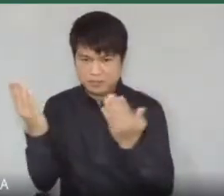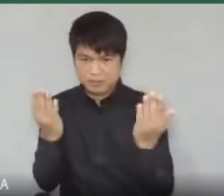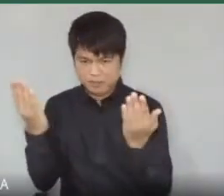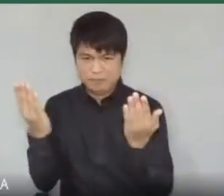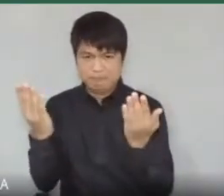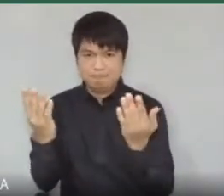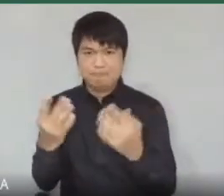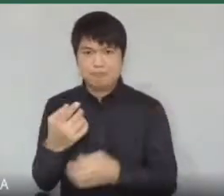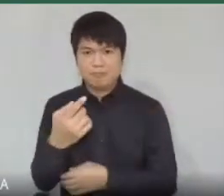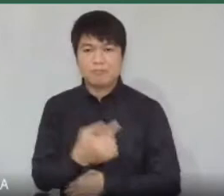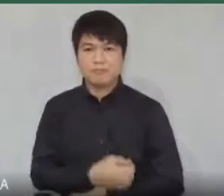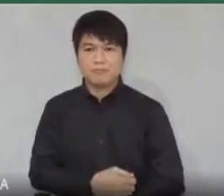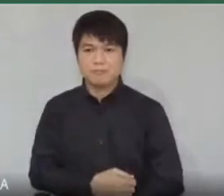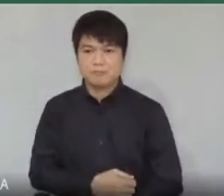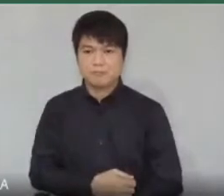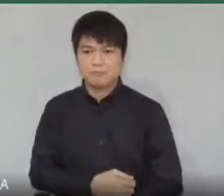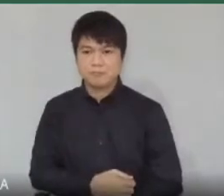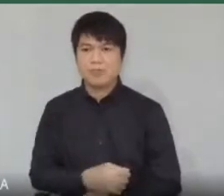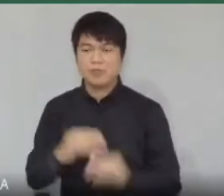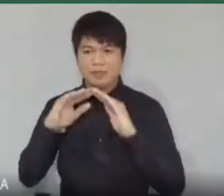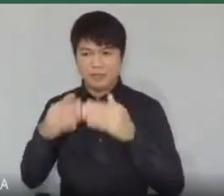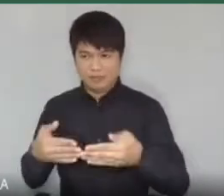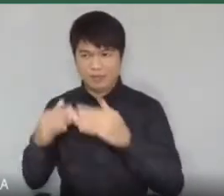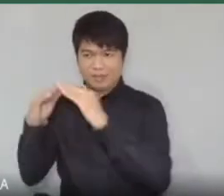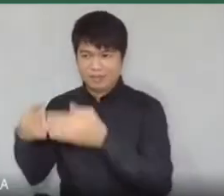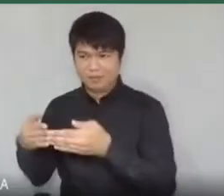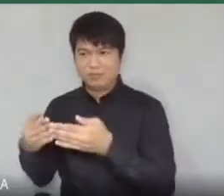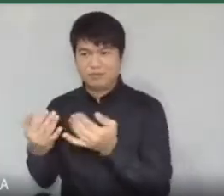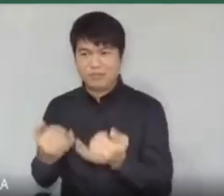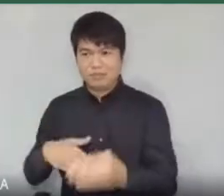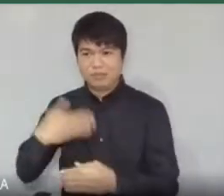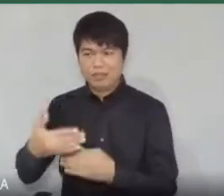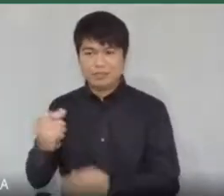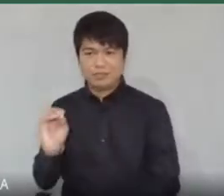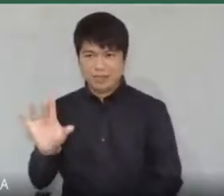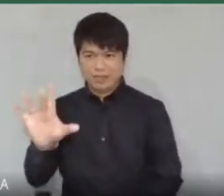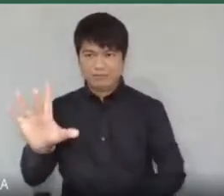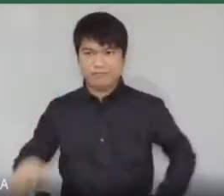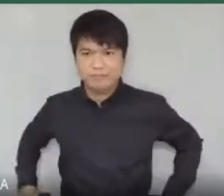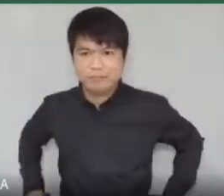1555 and have a taste? Thank you so much. Good morning.